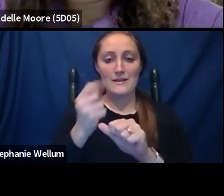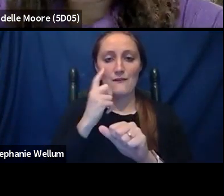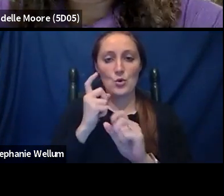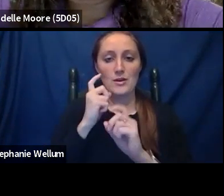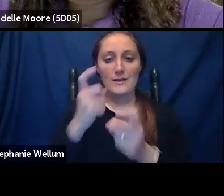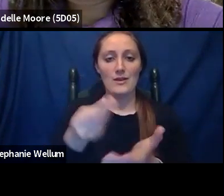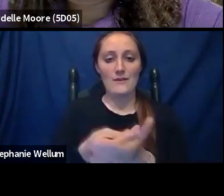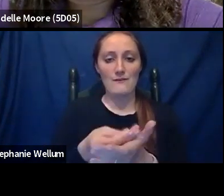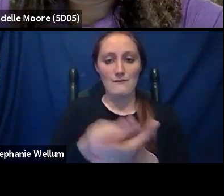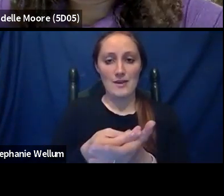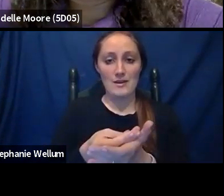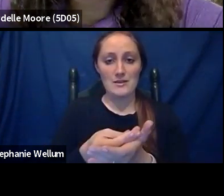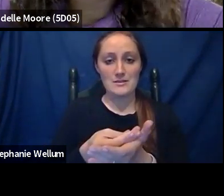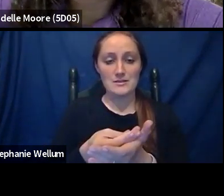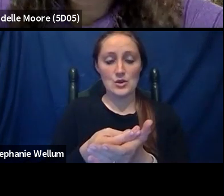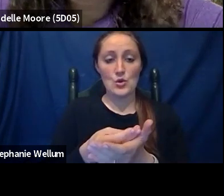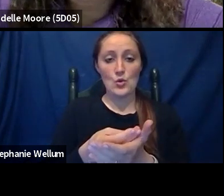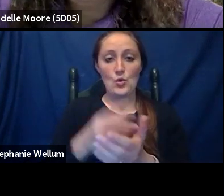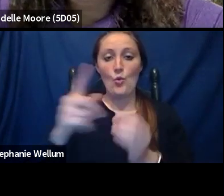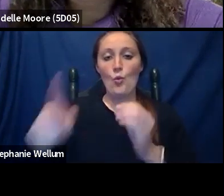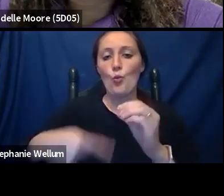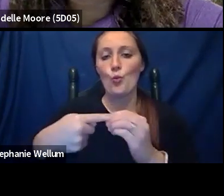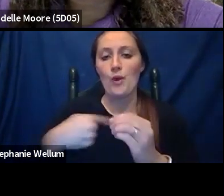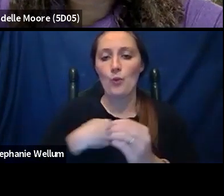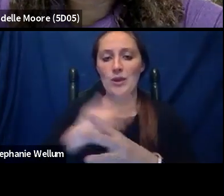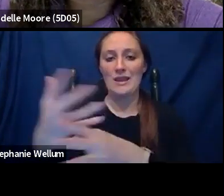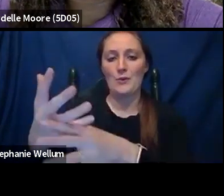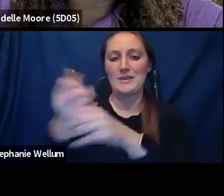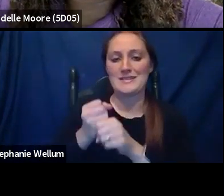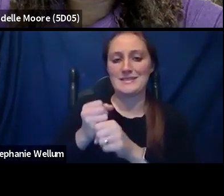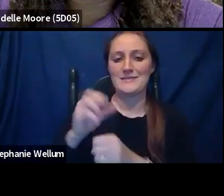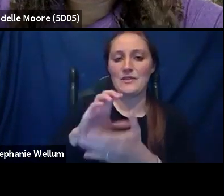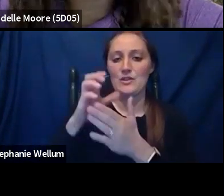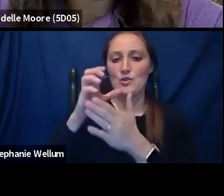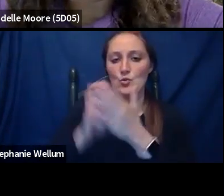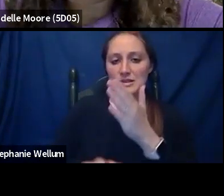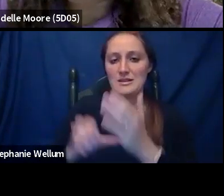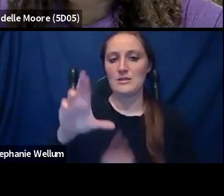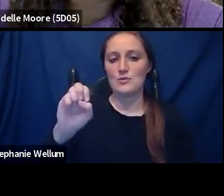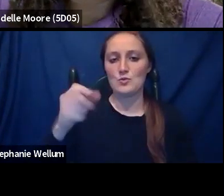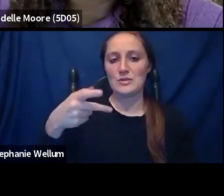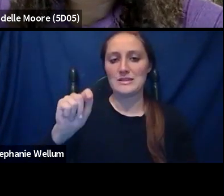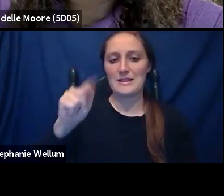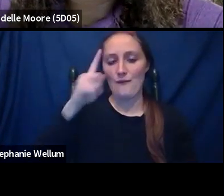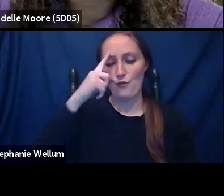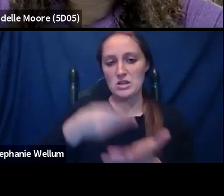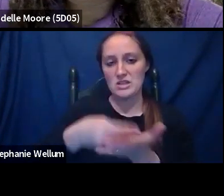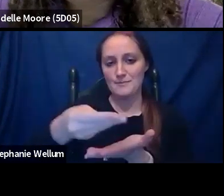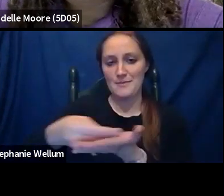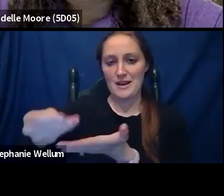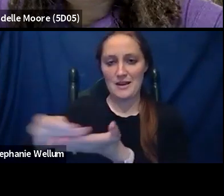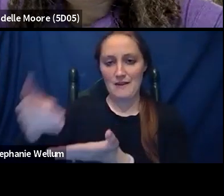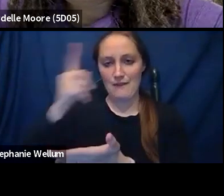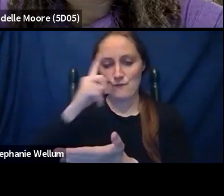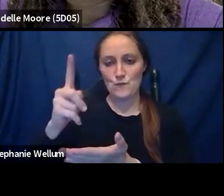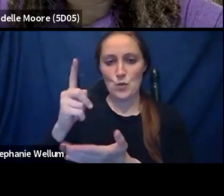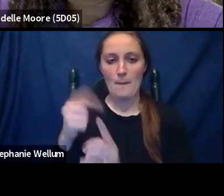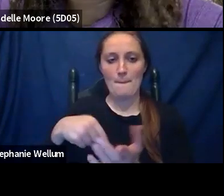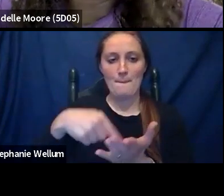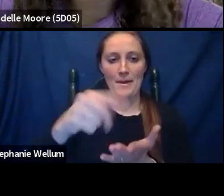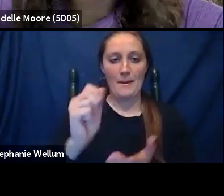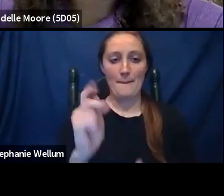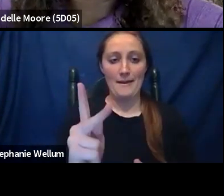we receive receipts for spending and for reimbursement. Is there a